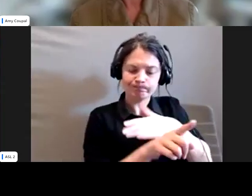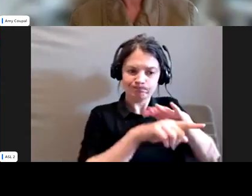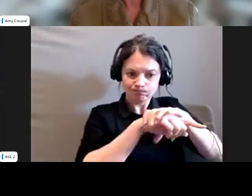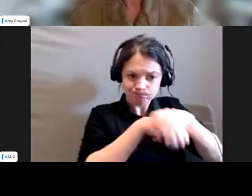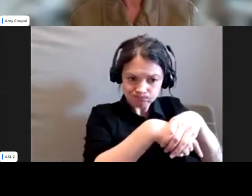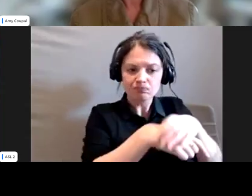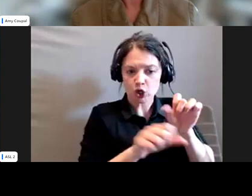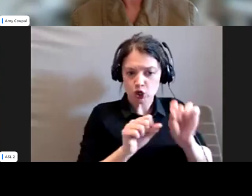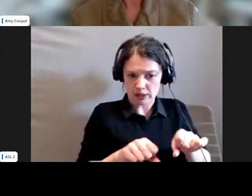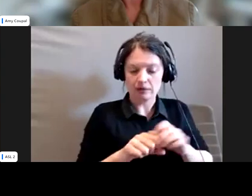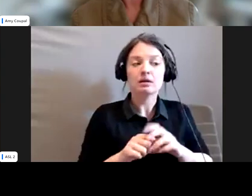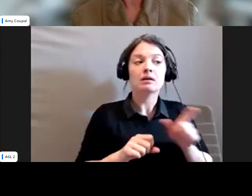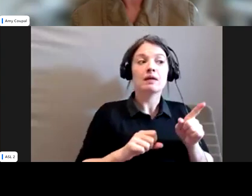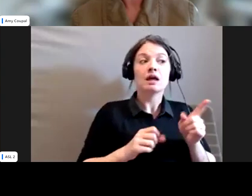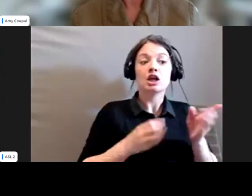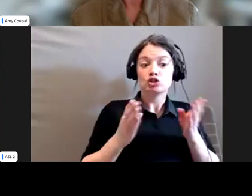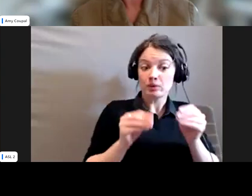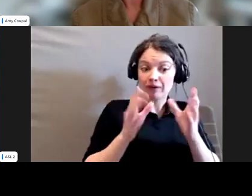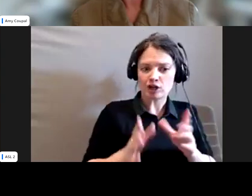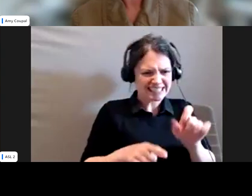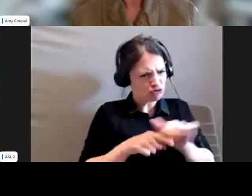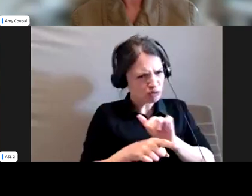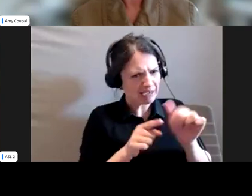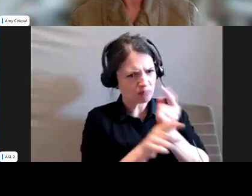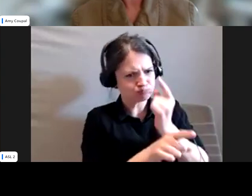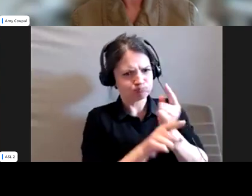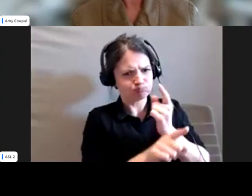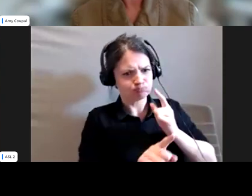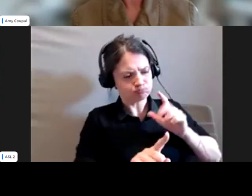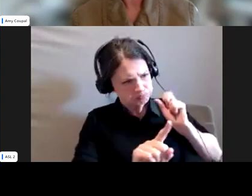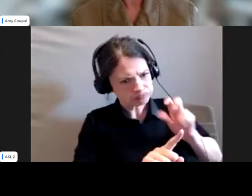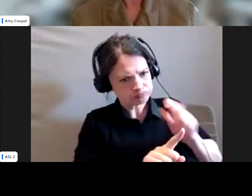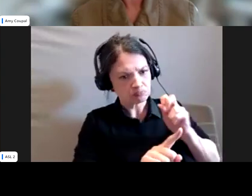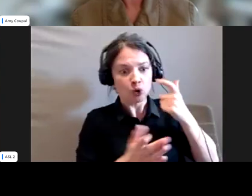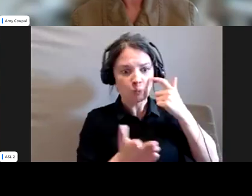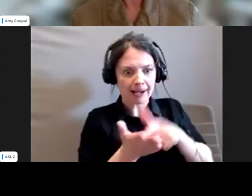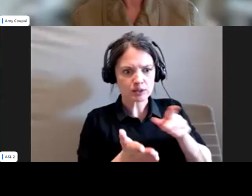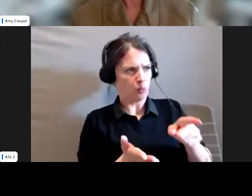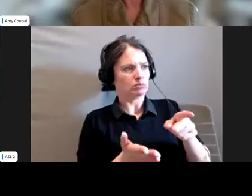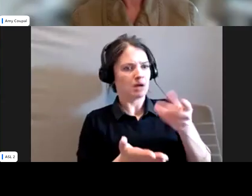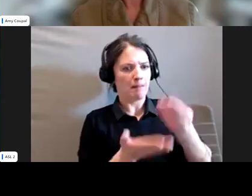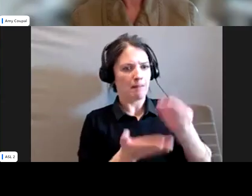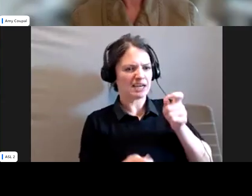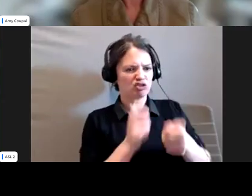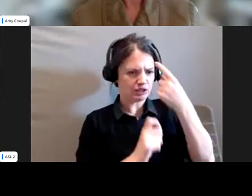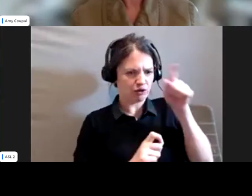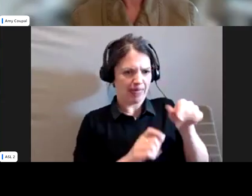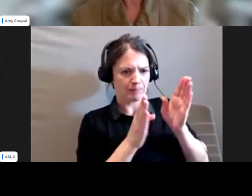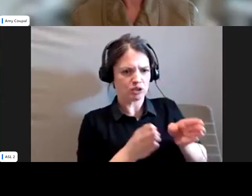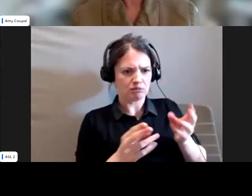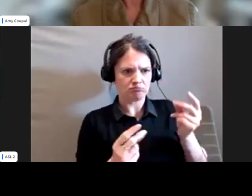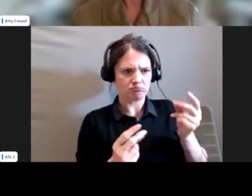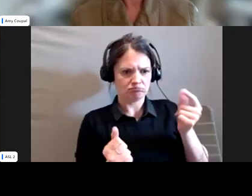to recognize the warning signs, such as a sudden financial change, some social isolation,